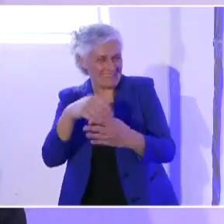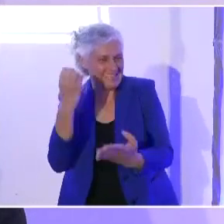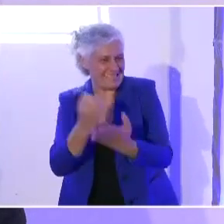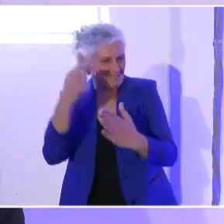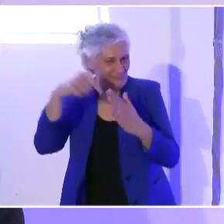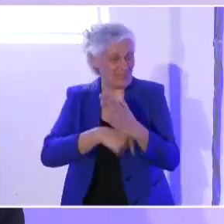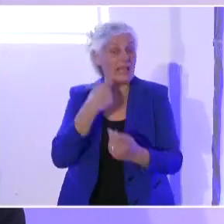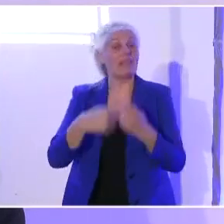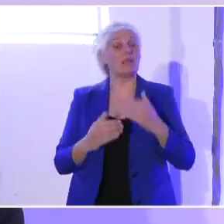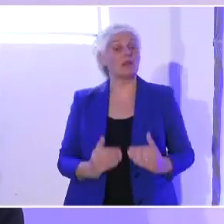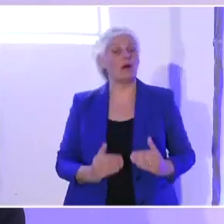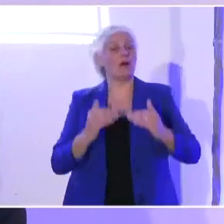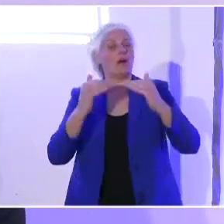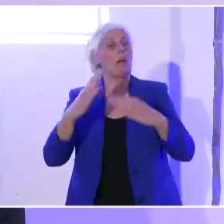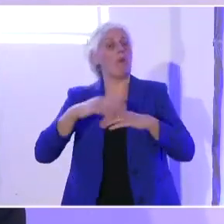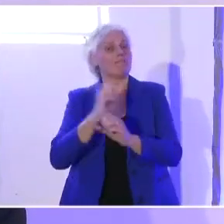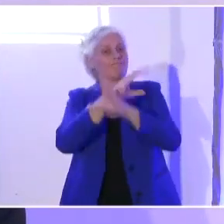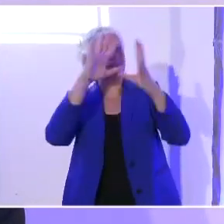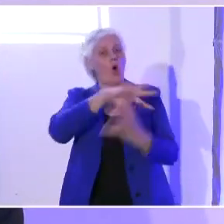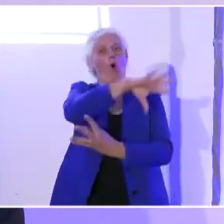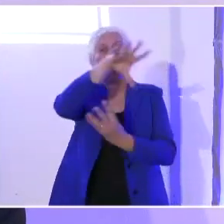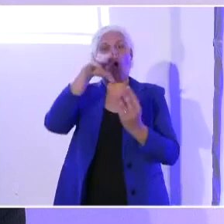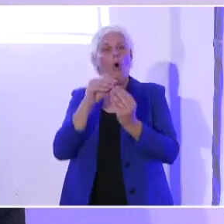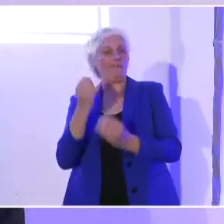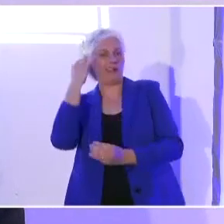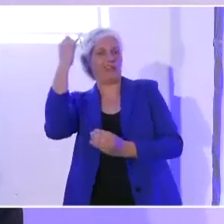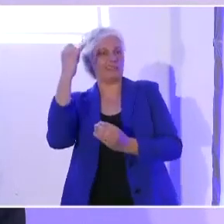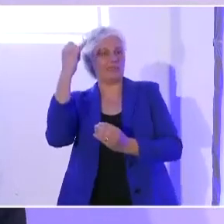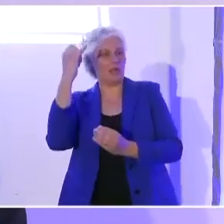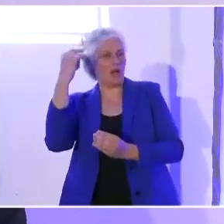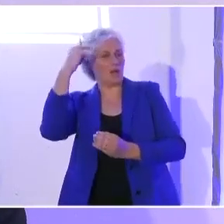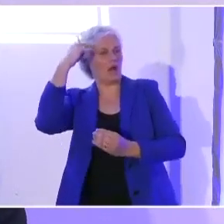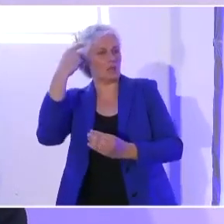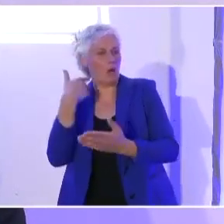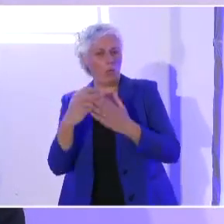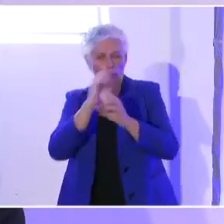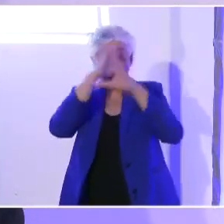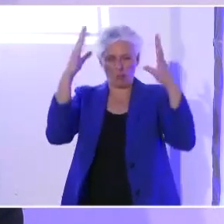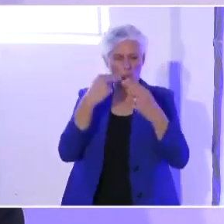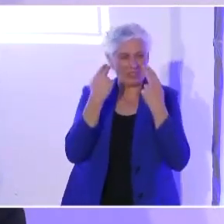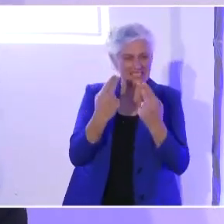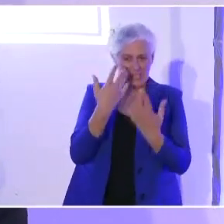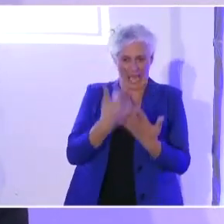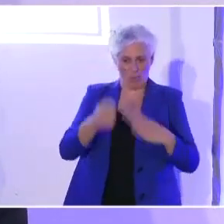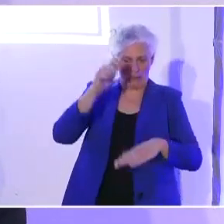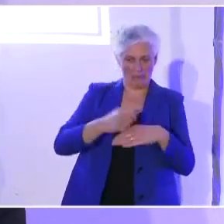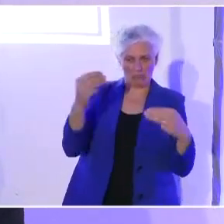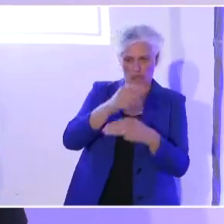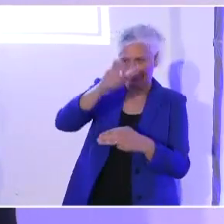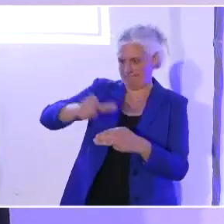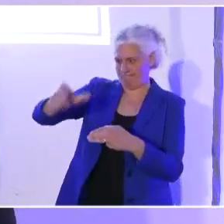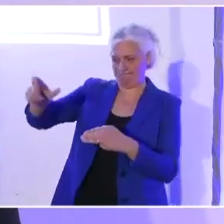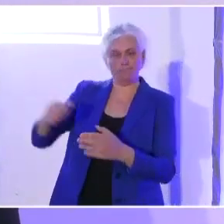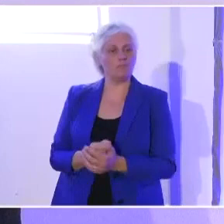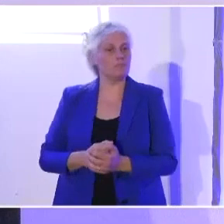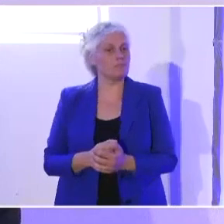more holistic view of the concept and asking, what does the concept need to be to best protect data subjects? And one